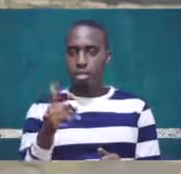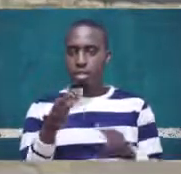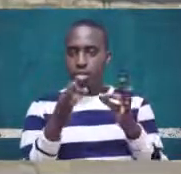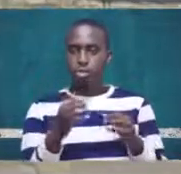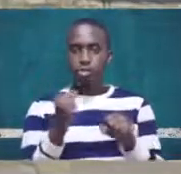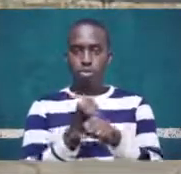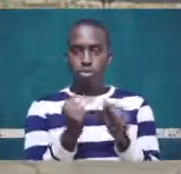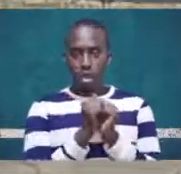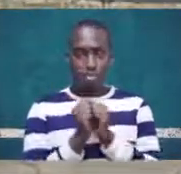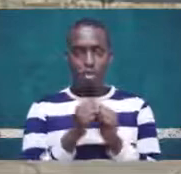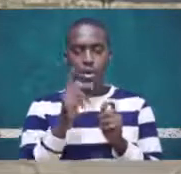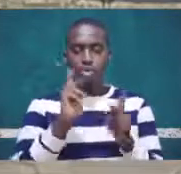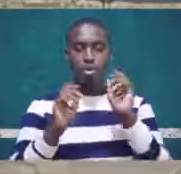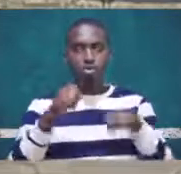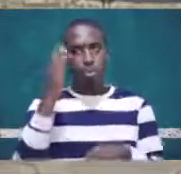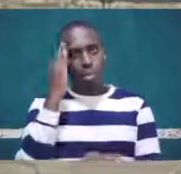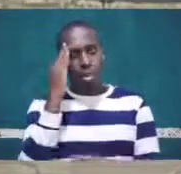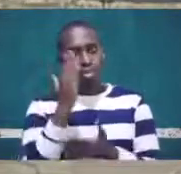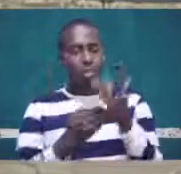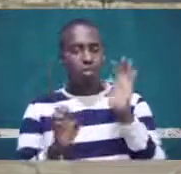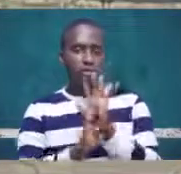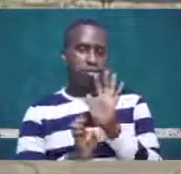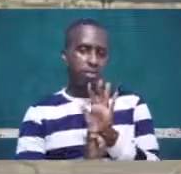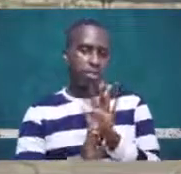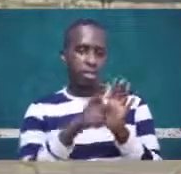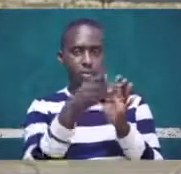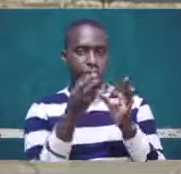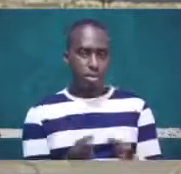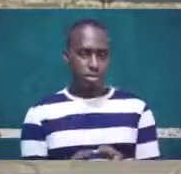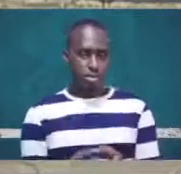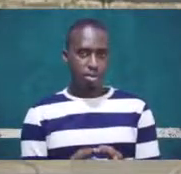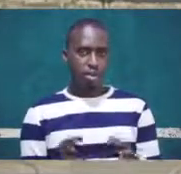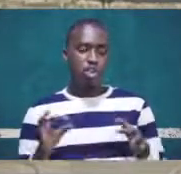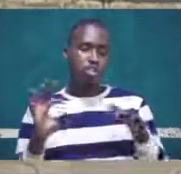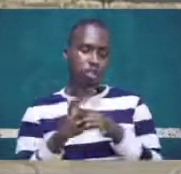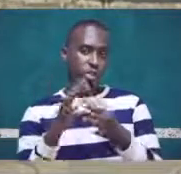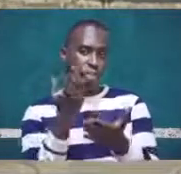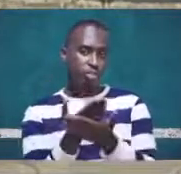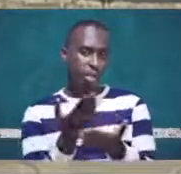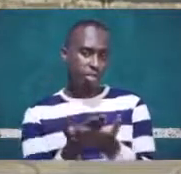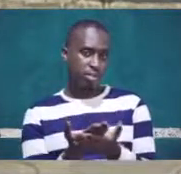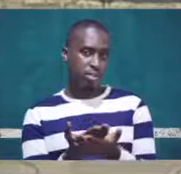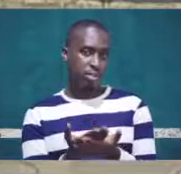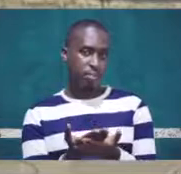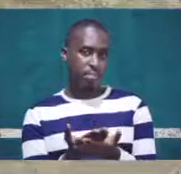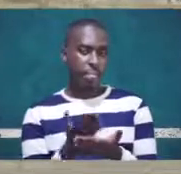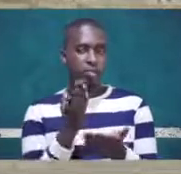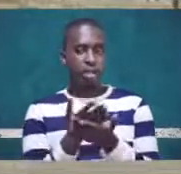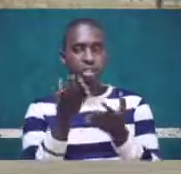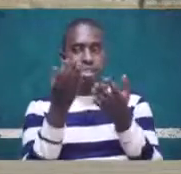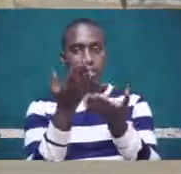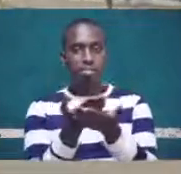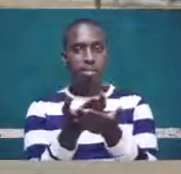you should be able now to know some of the examples of complementary goods. So joint demand, complementary demand, is a demand